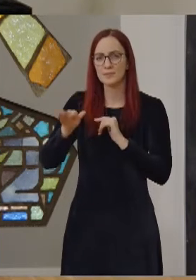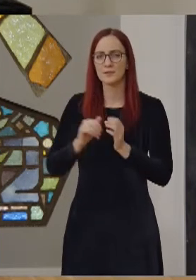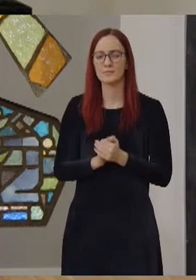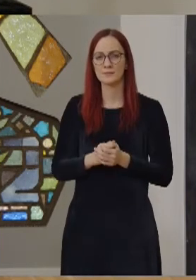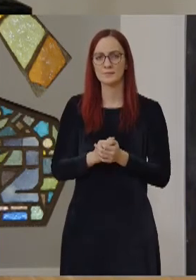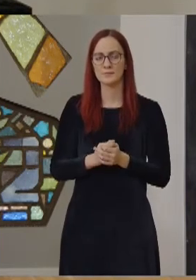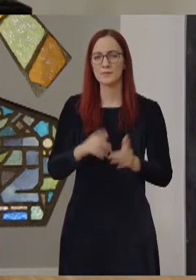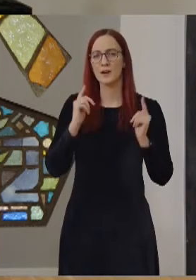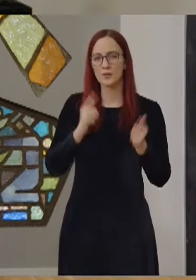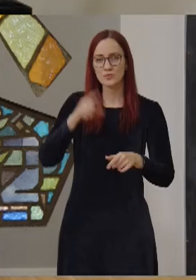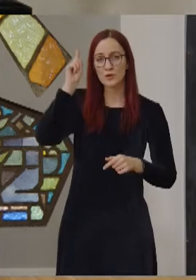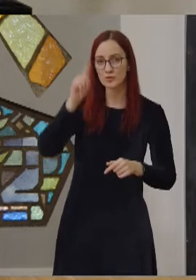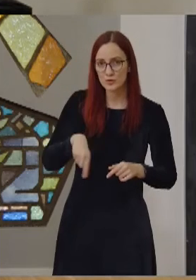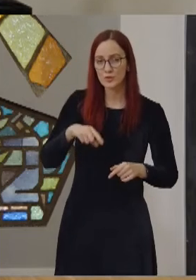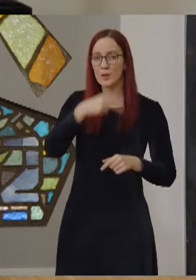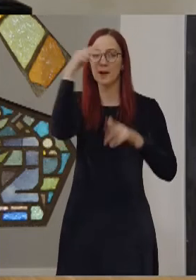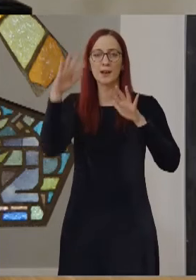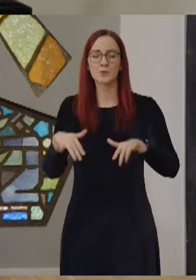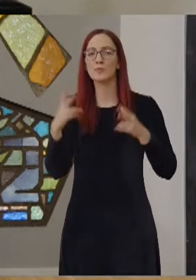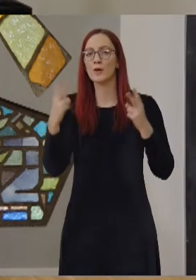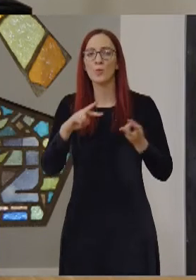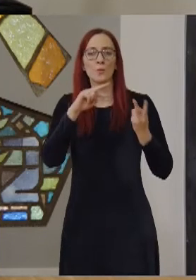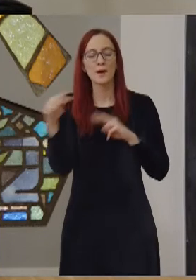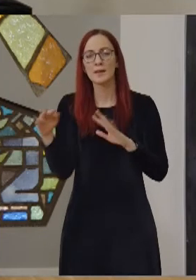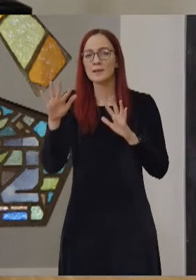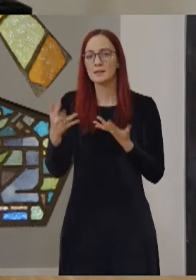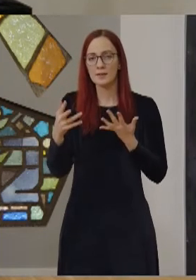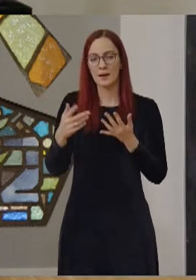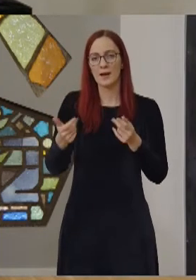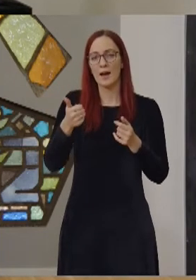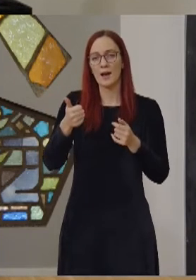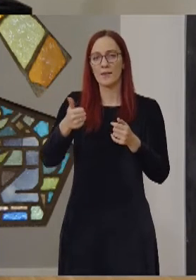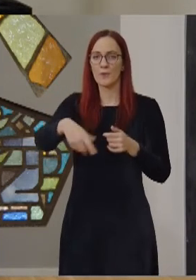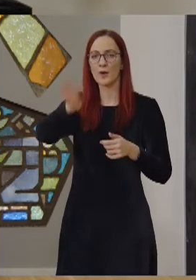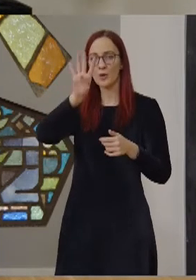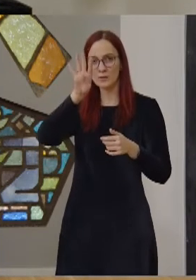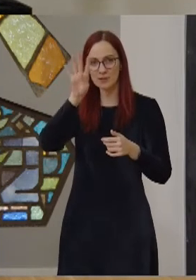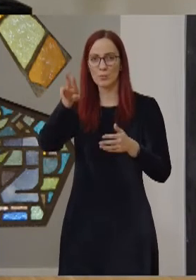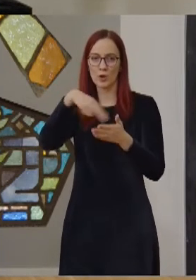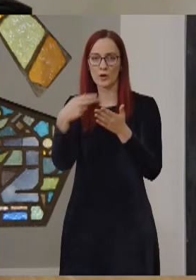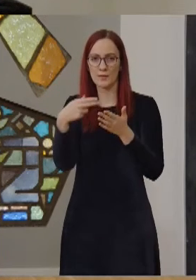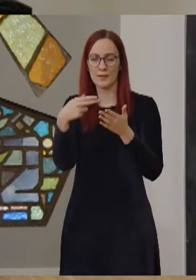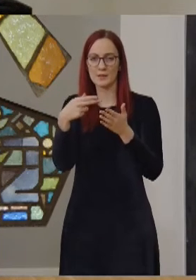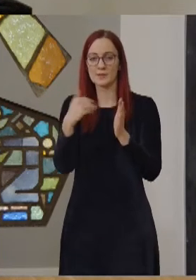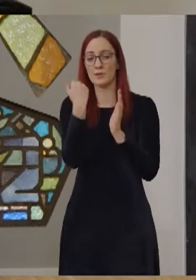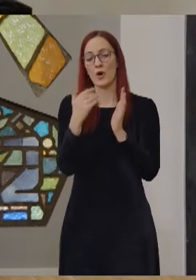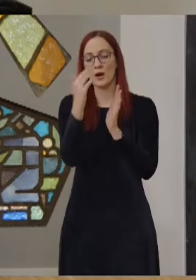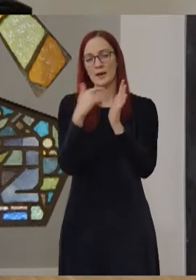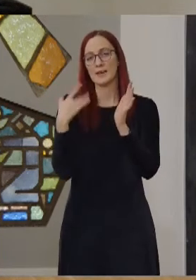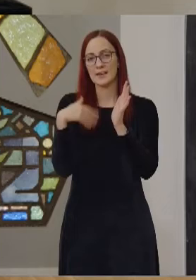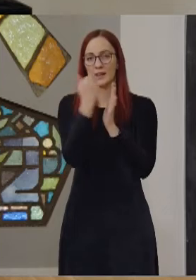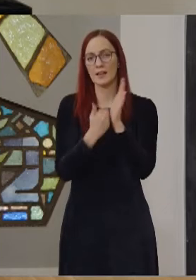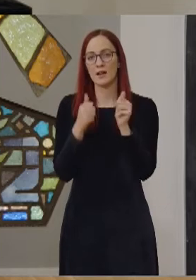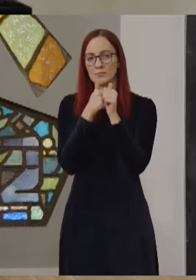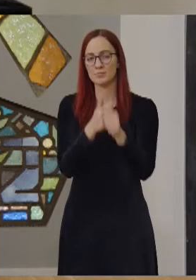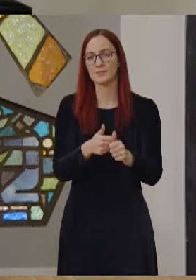the same as Donatas asked. Do we know what needs to be made to comply with the